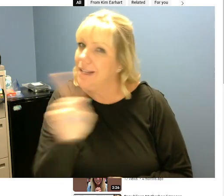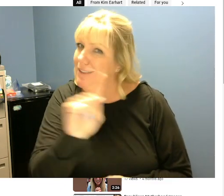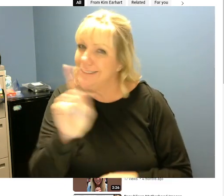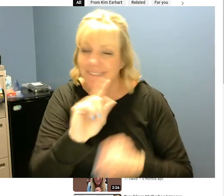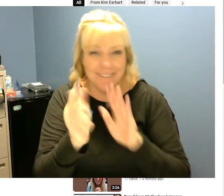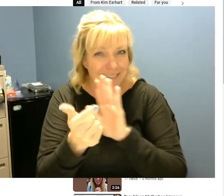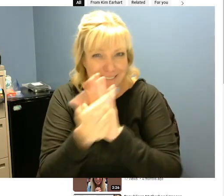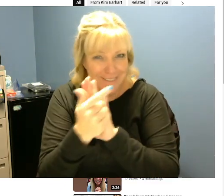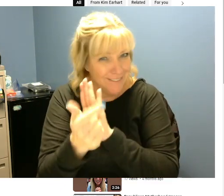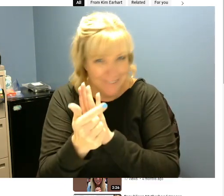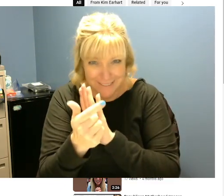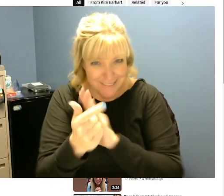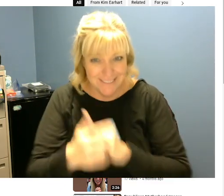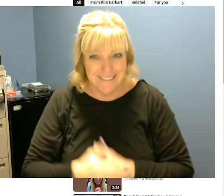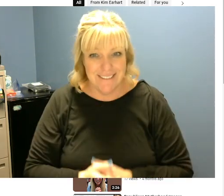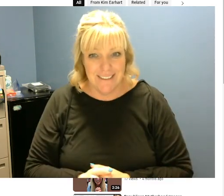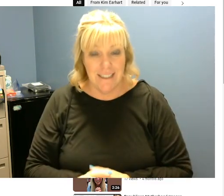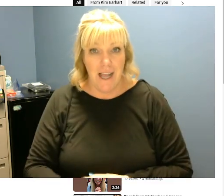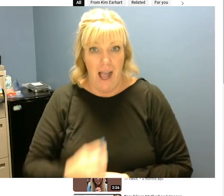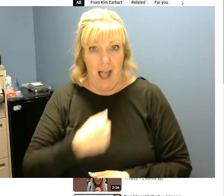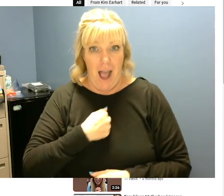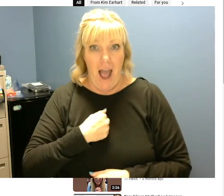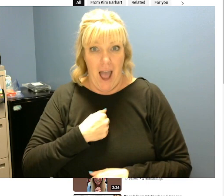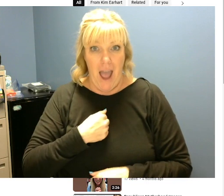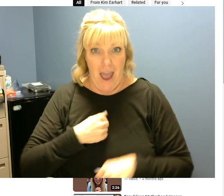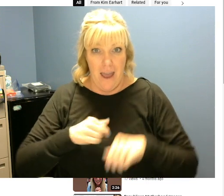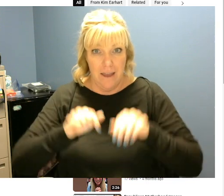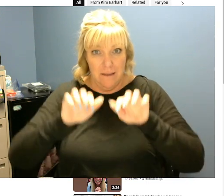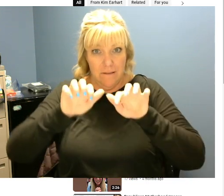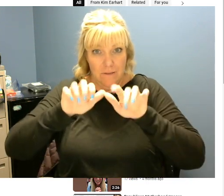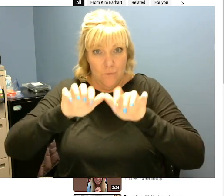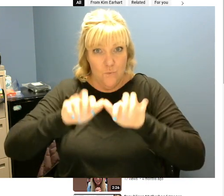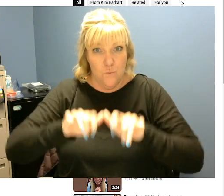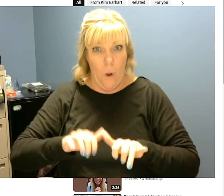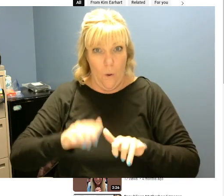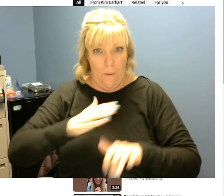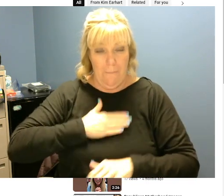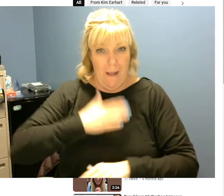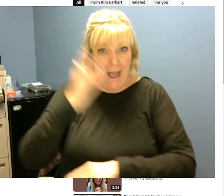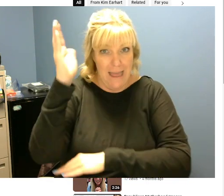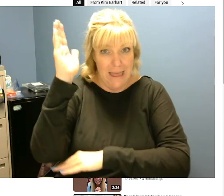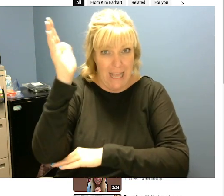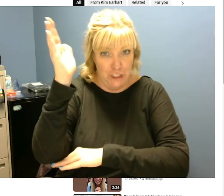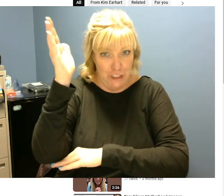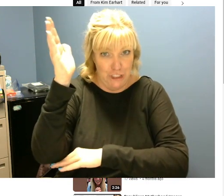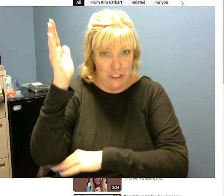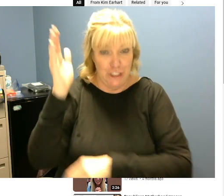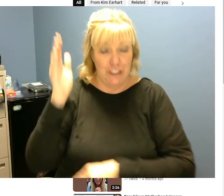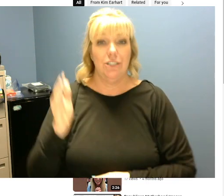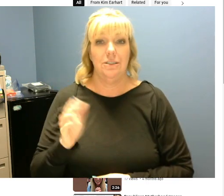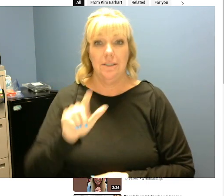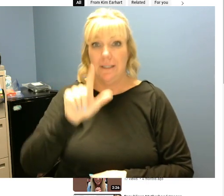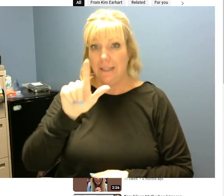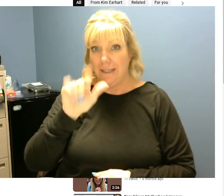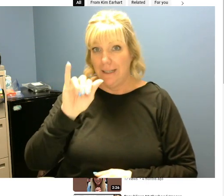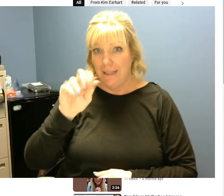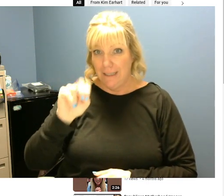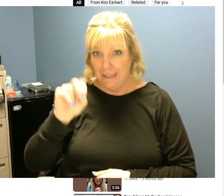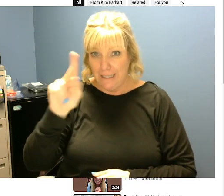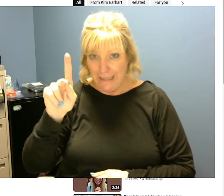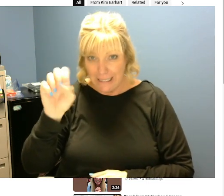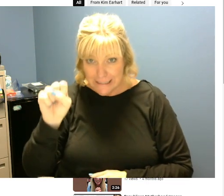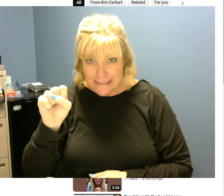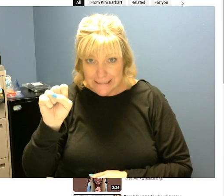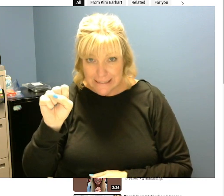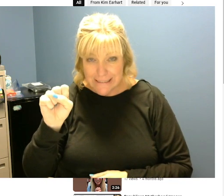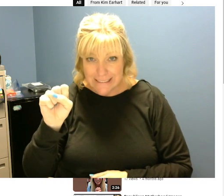that. I wrote these lectures, and the external links that I have you look at are ones that I've spent